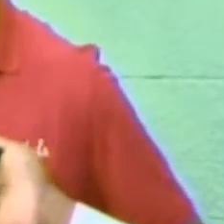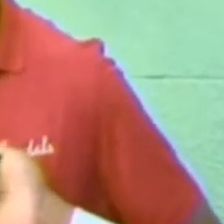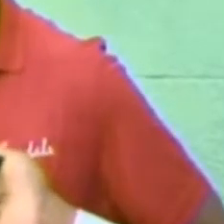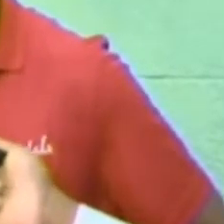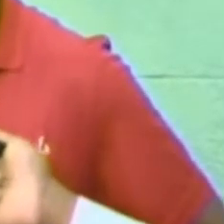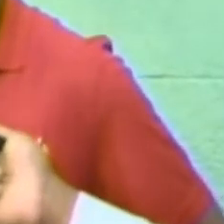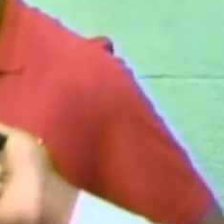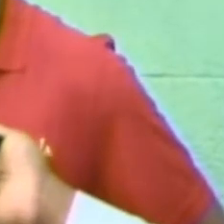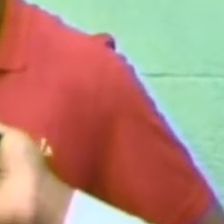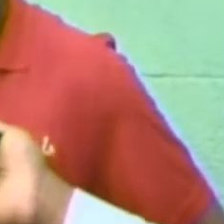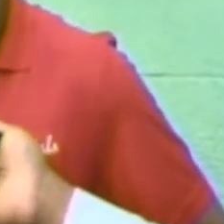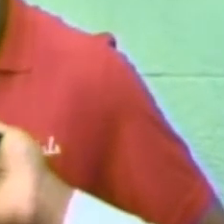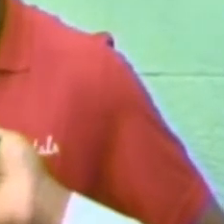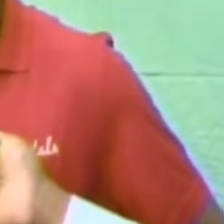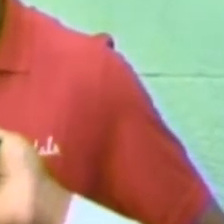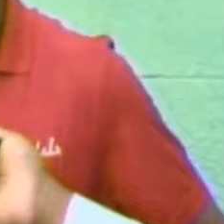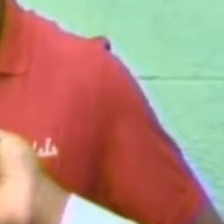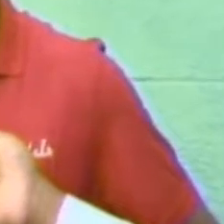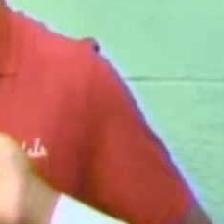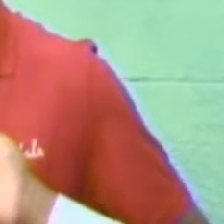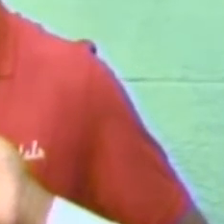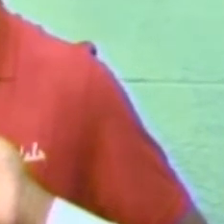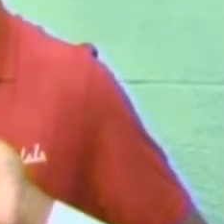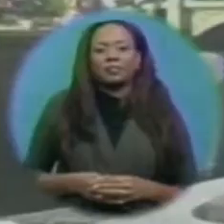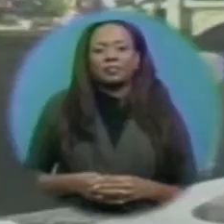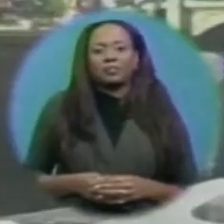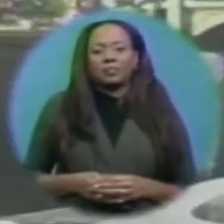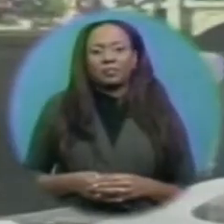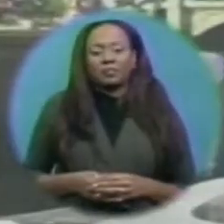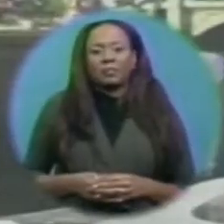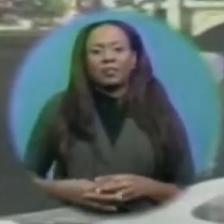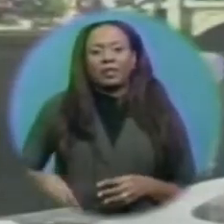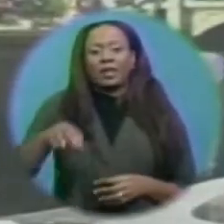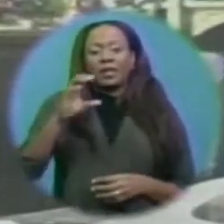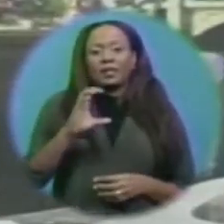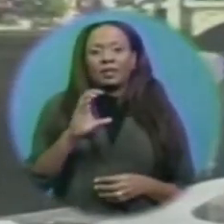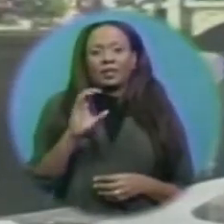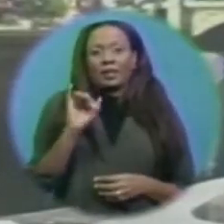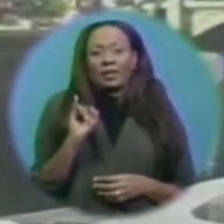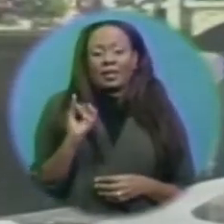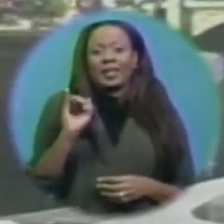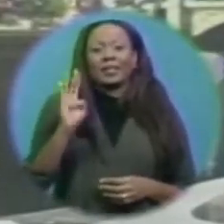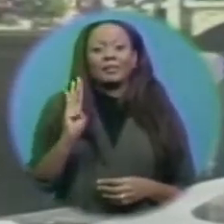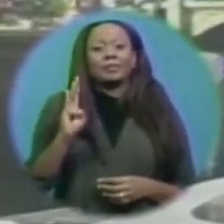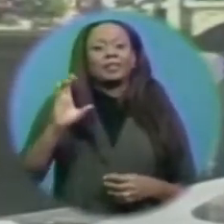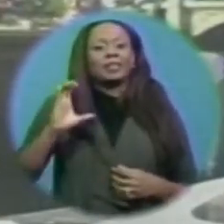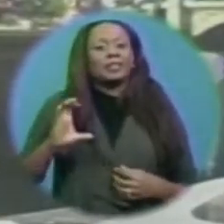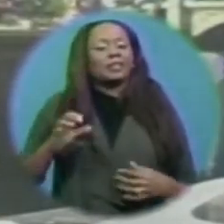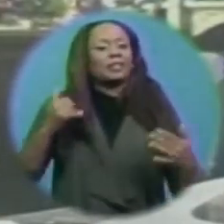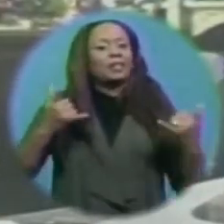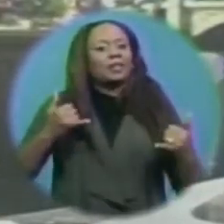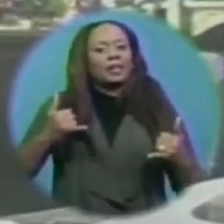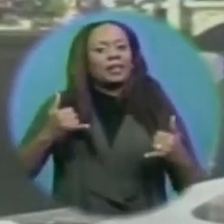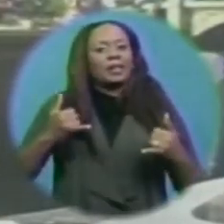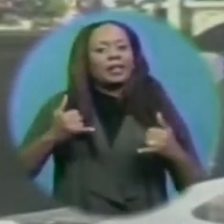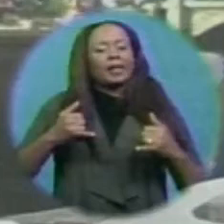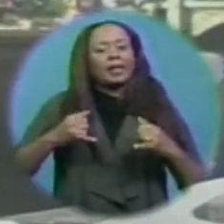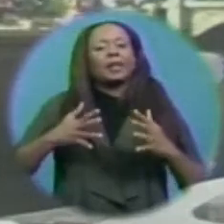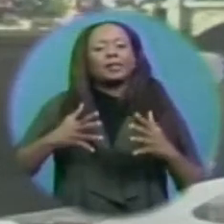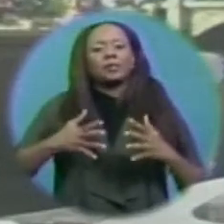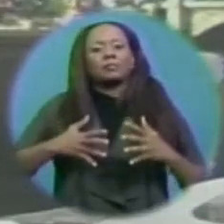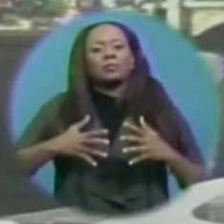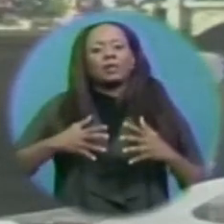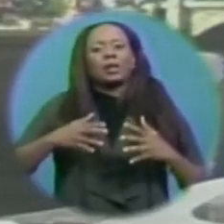We should be, both hotels should be at full occupancy or thereabouts. The Canadian Imperial Bank of Commerce elaborated today on